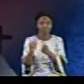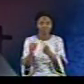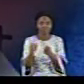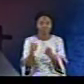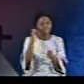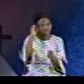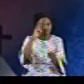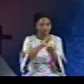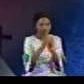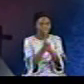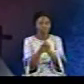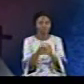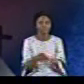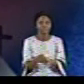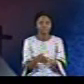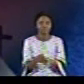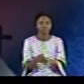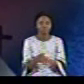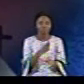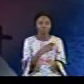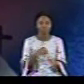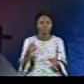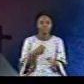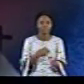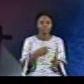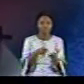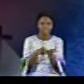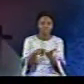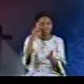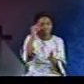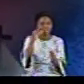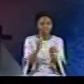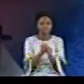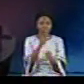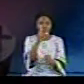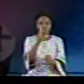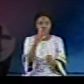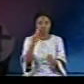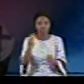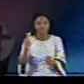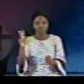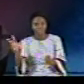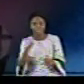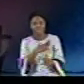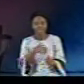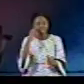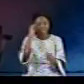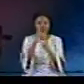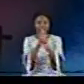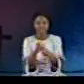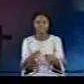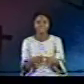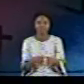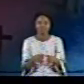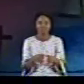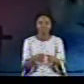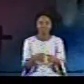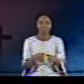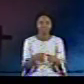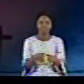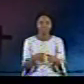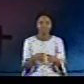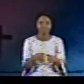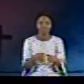and then we tested him with one two three and he responded yes that's it now i'm gonna test you now could you give me the